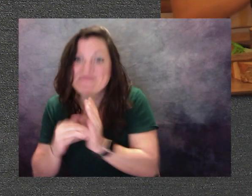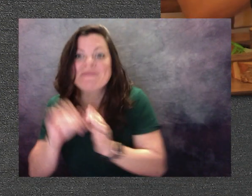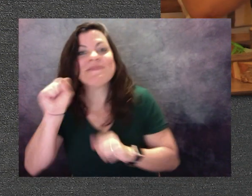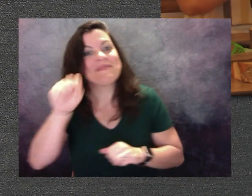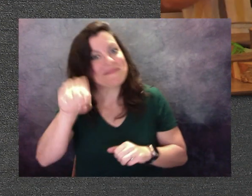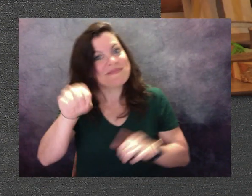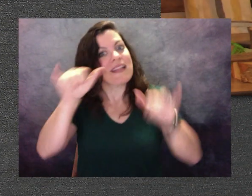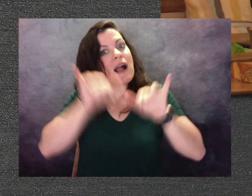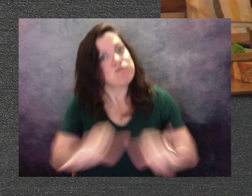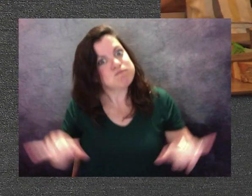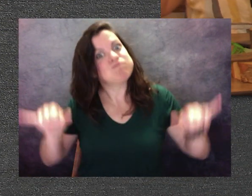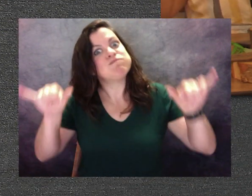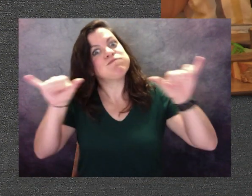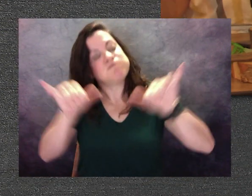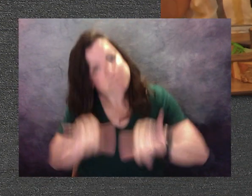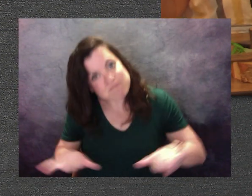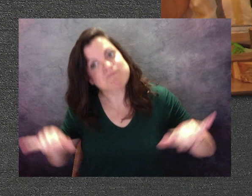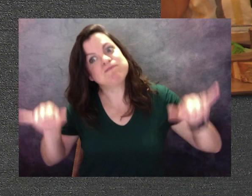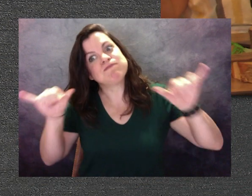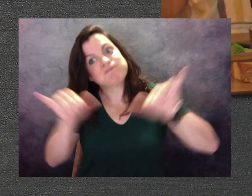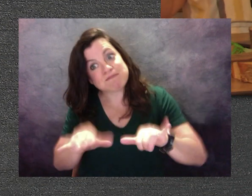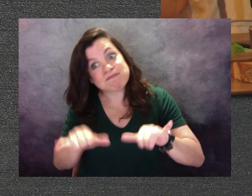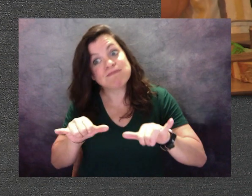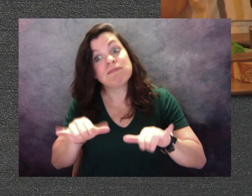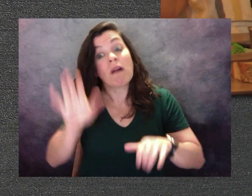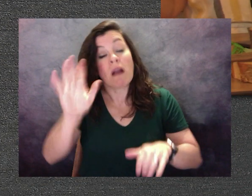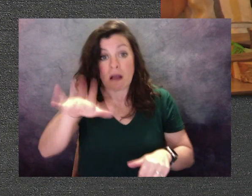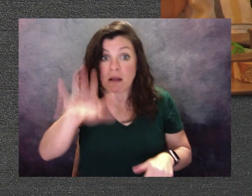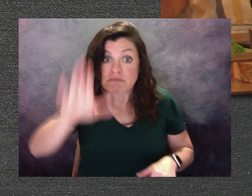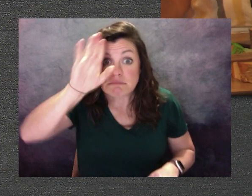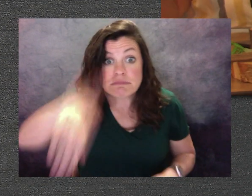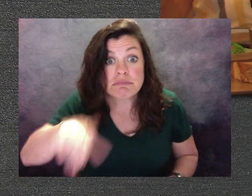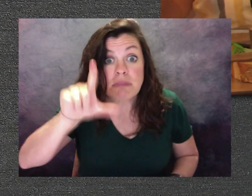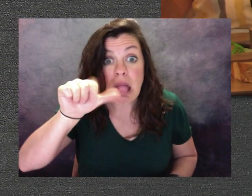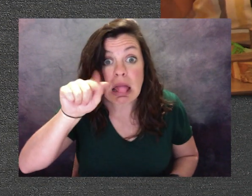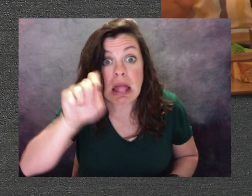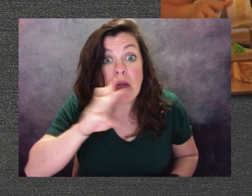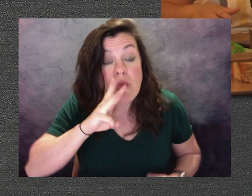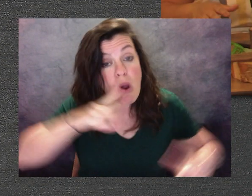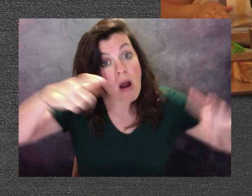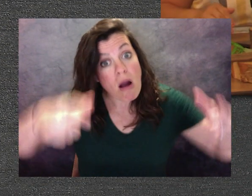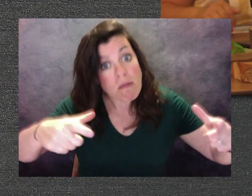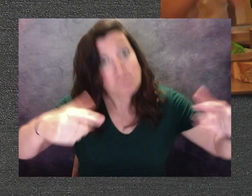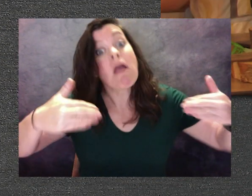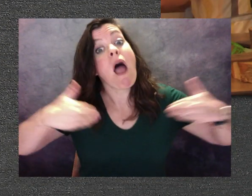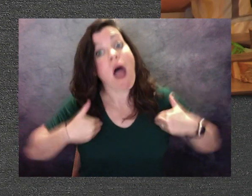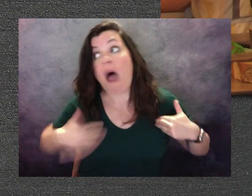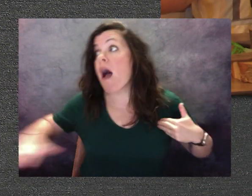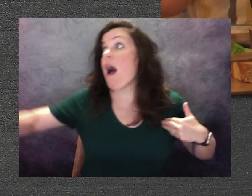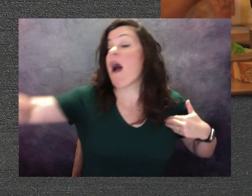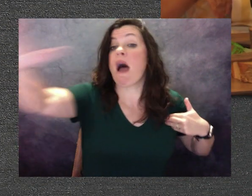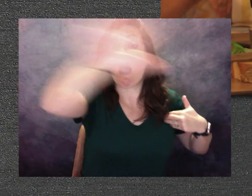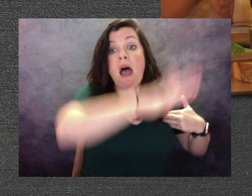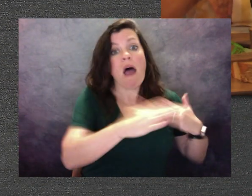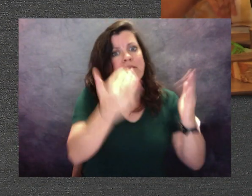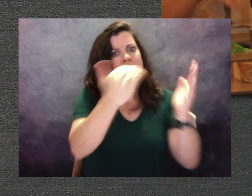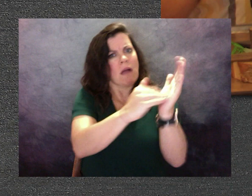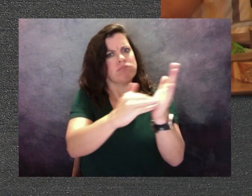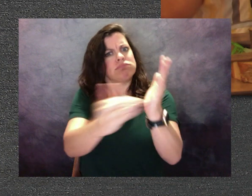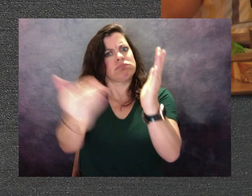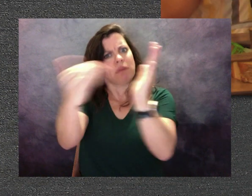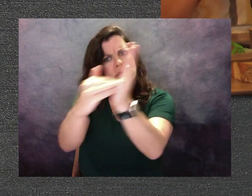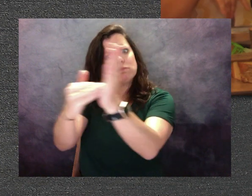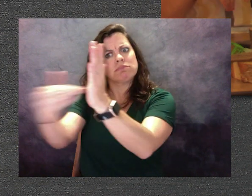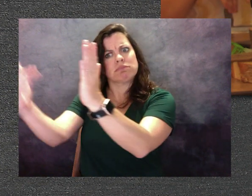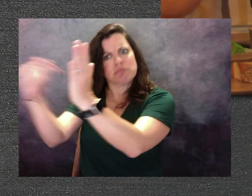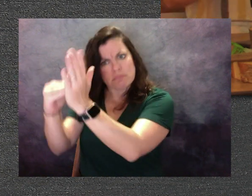There's patterns all around us. We can even do patterns with our body, like stand up, sit down, stand